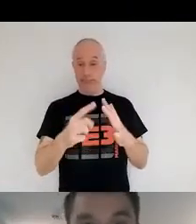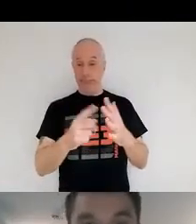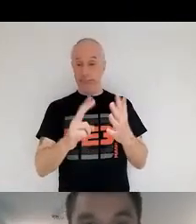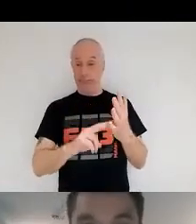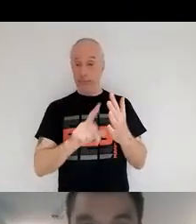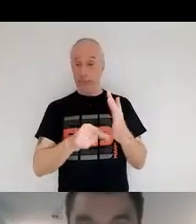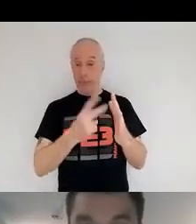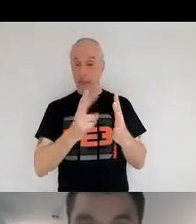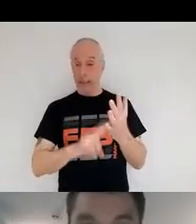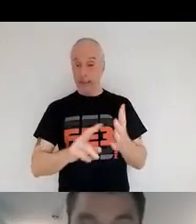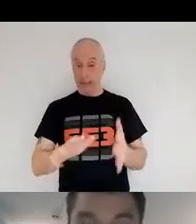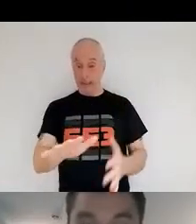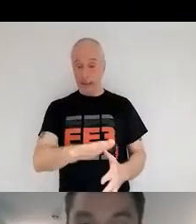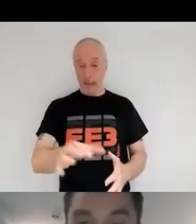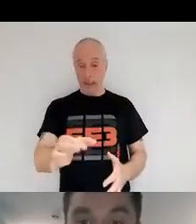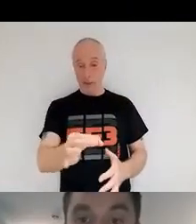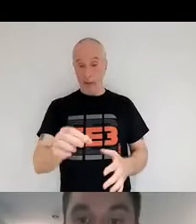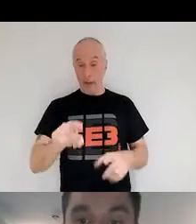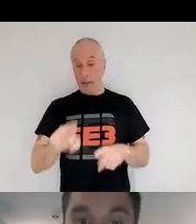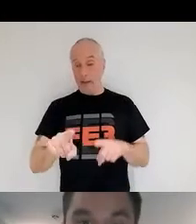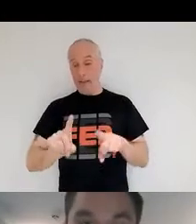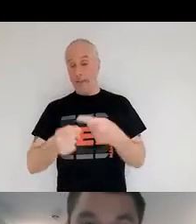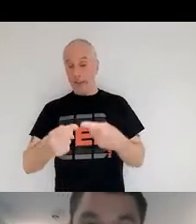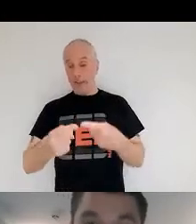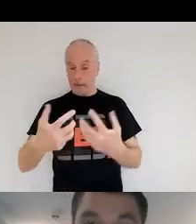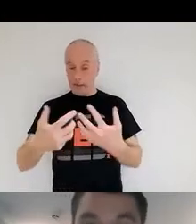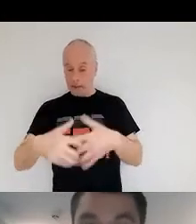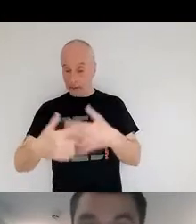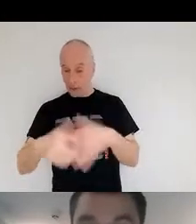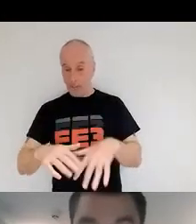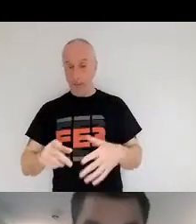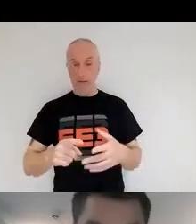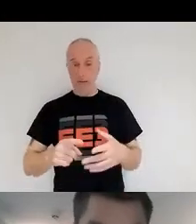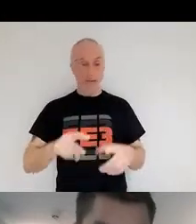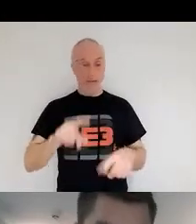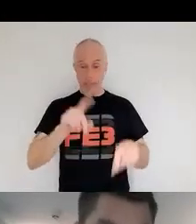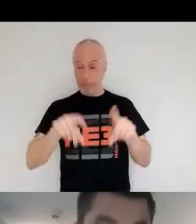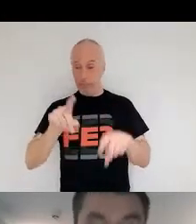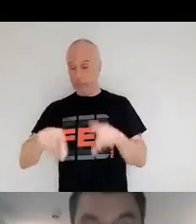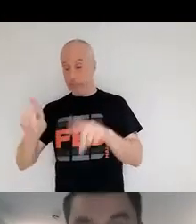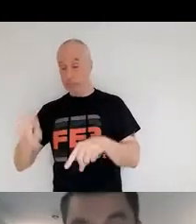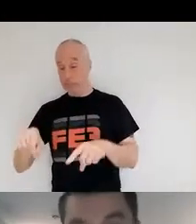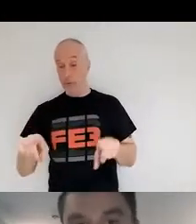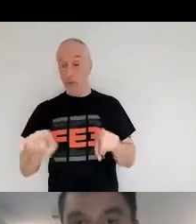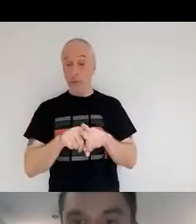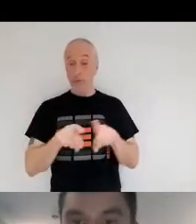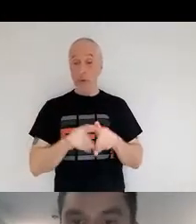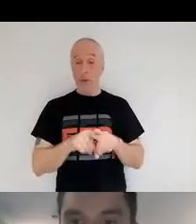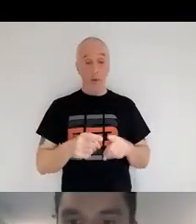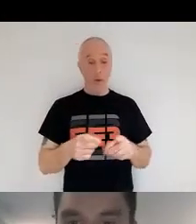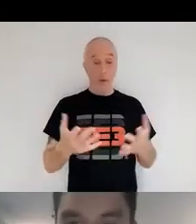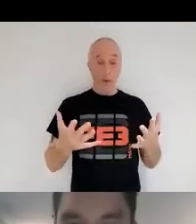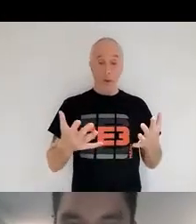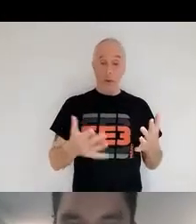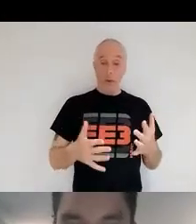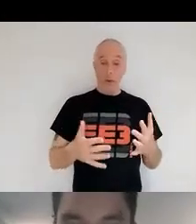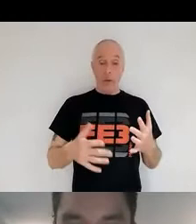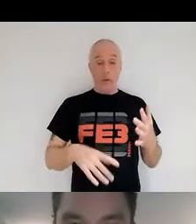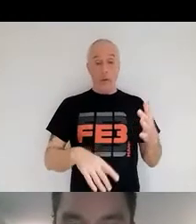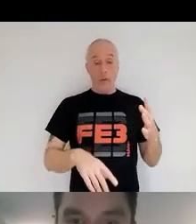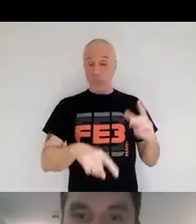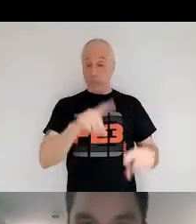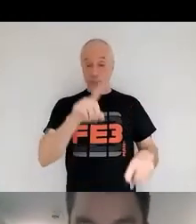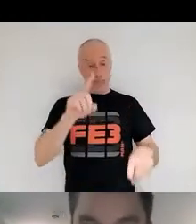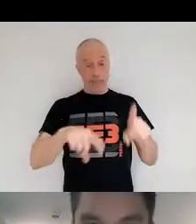representative of the UK baseline, and there is a greater degree of variability in